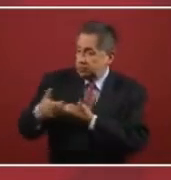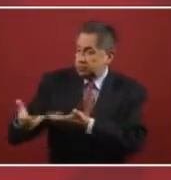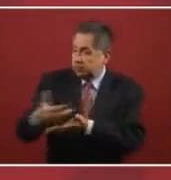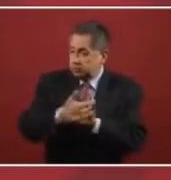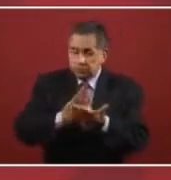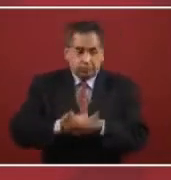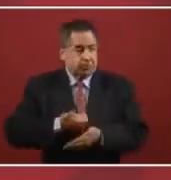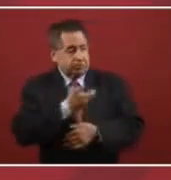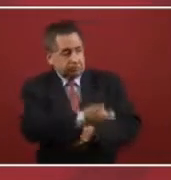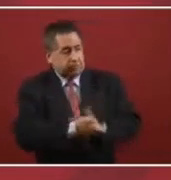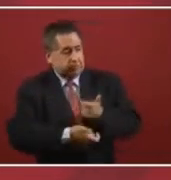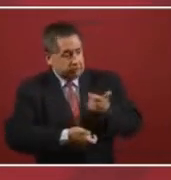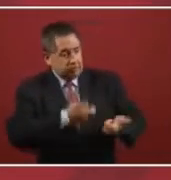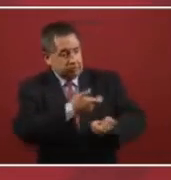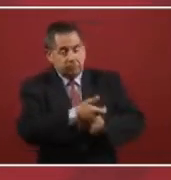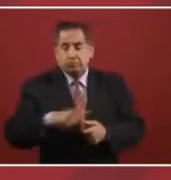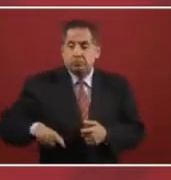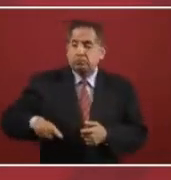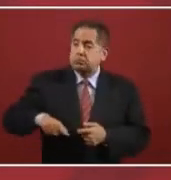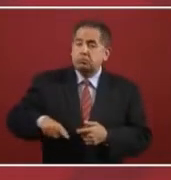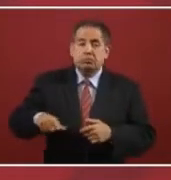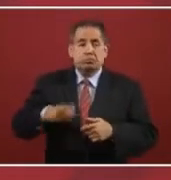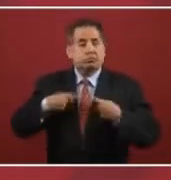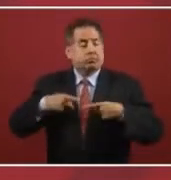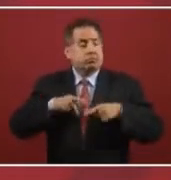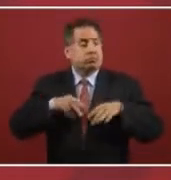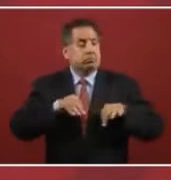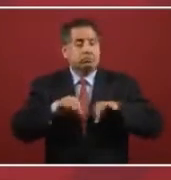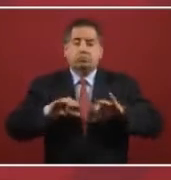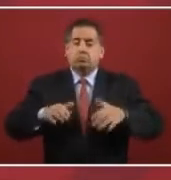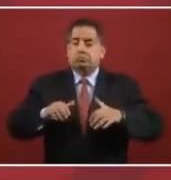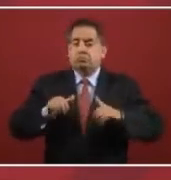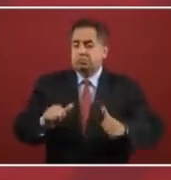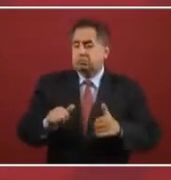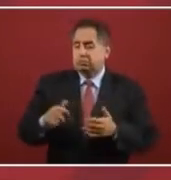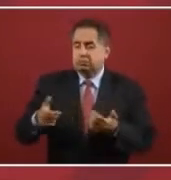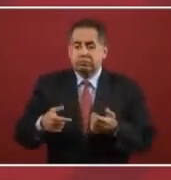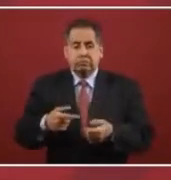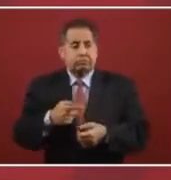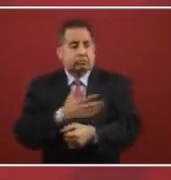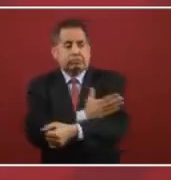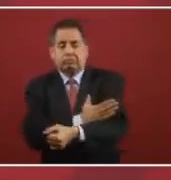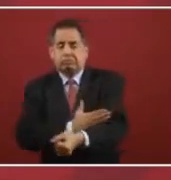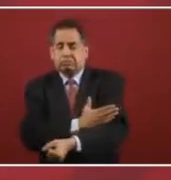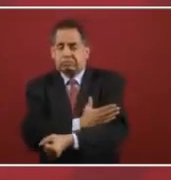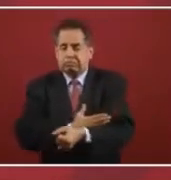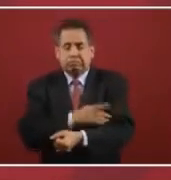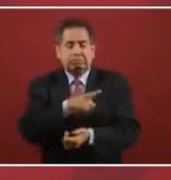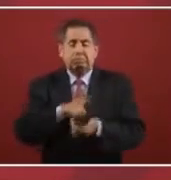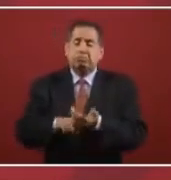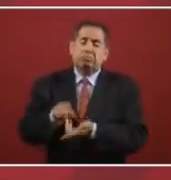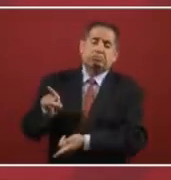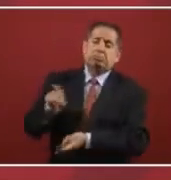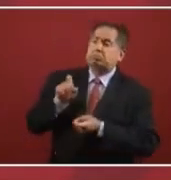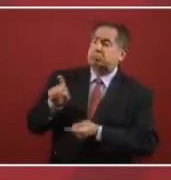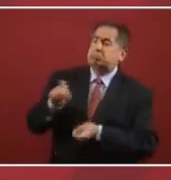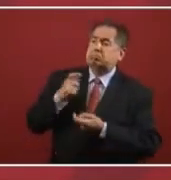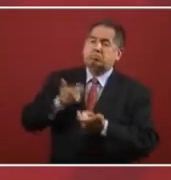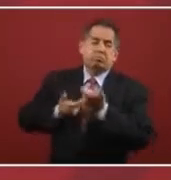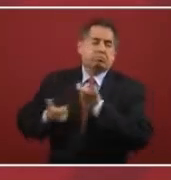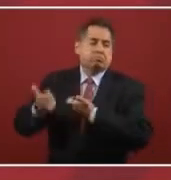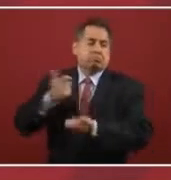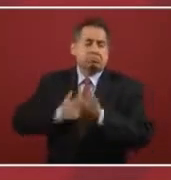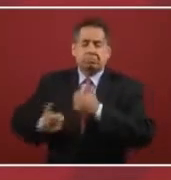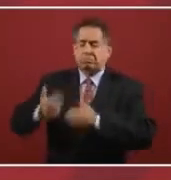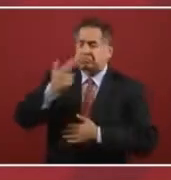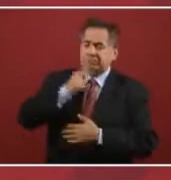to maintain the government. Era un gobierno mantenido, it was a government that was useless and needed